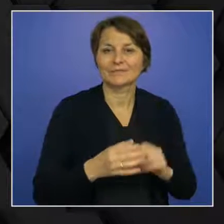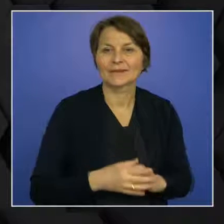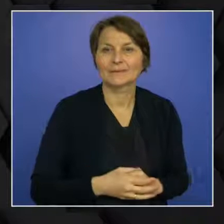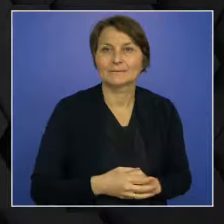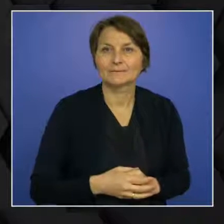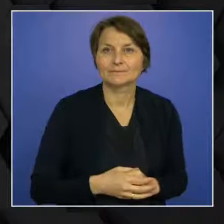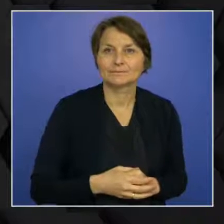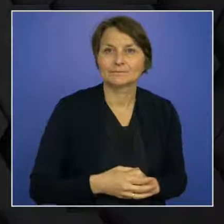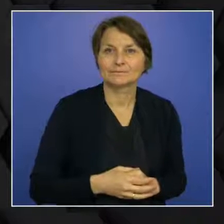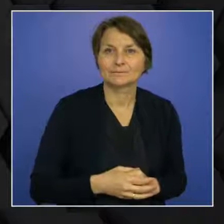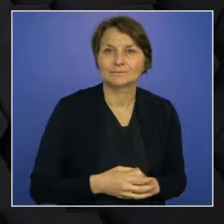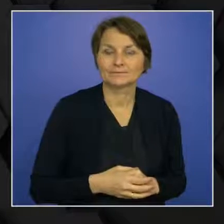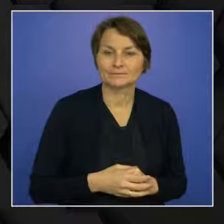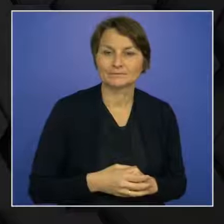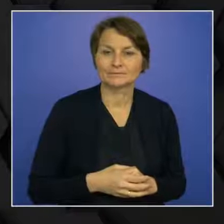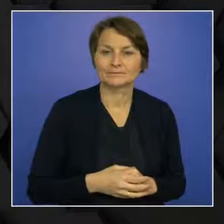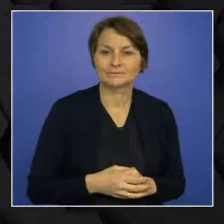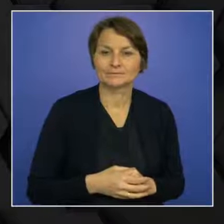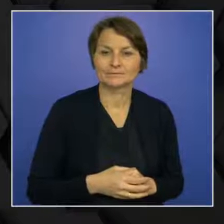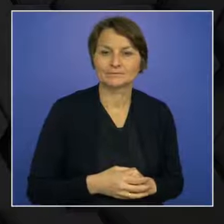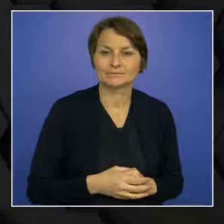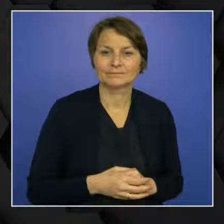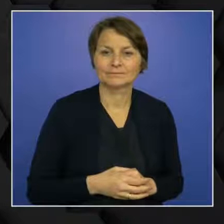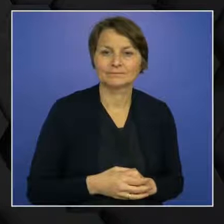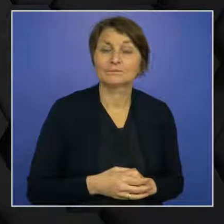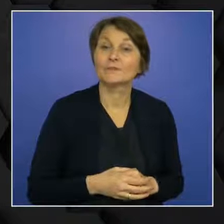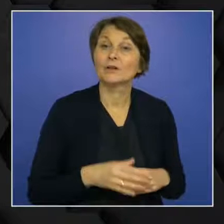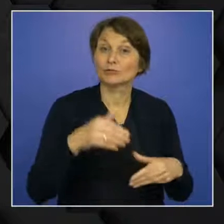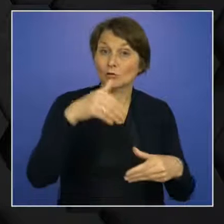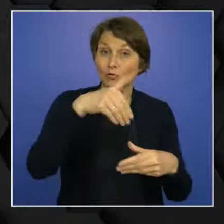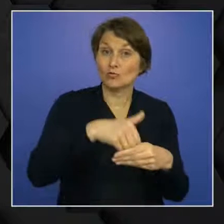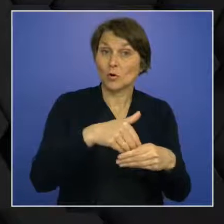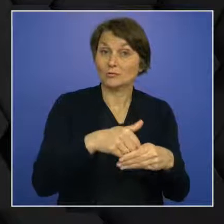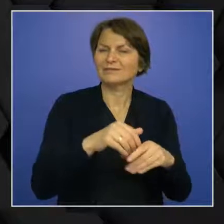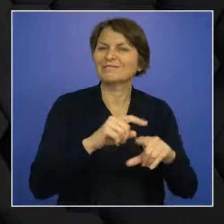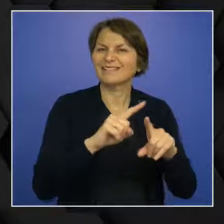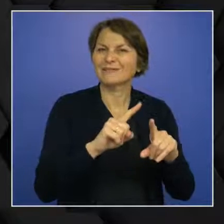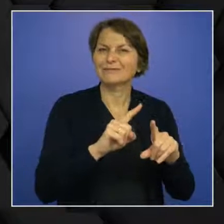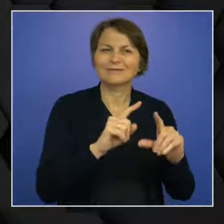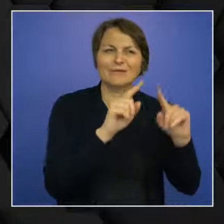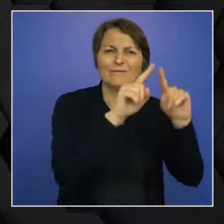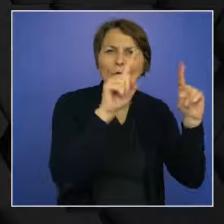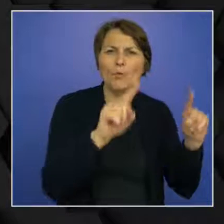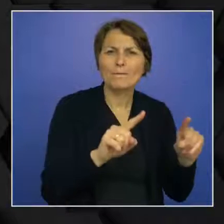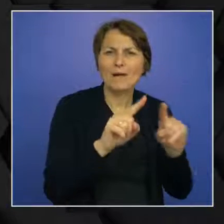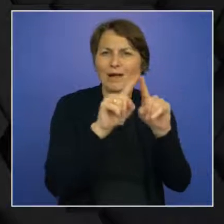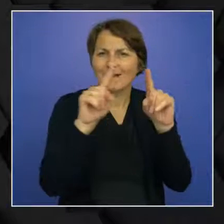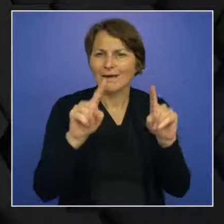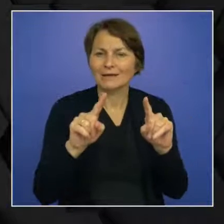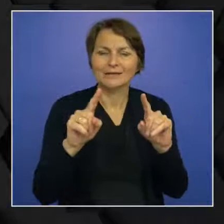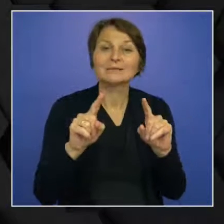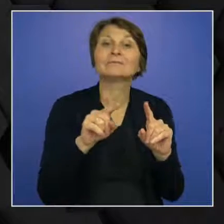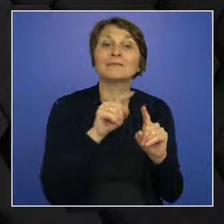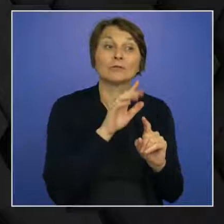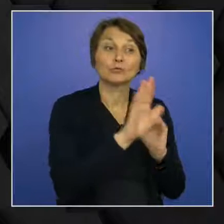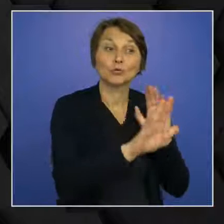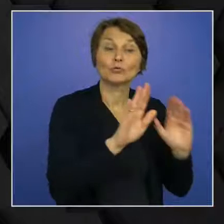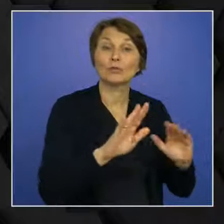this your content in all kind of different formats which your players can